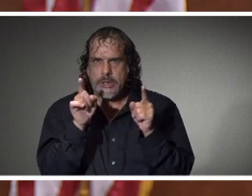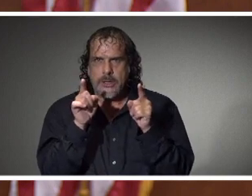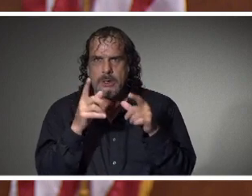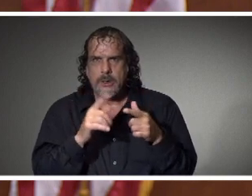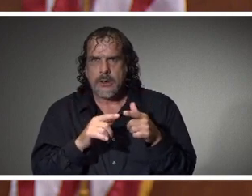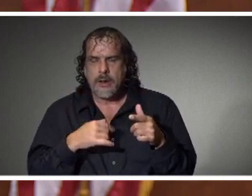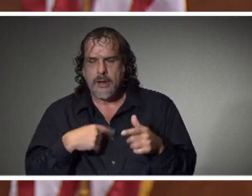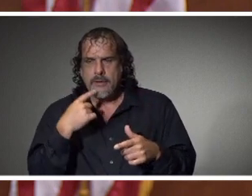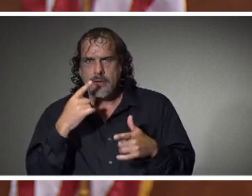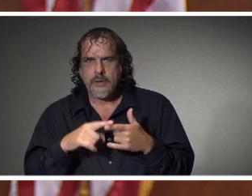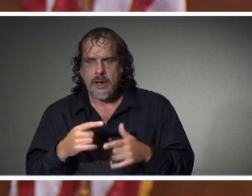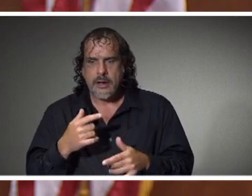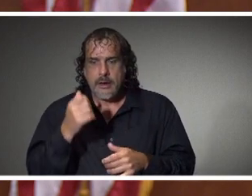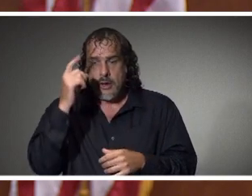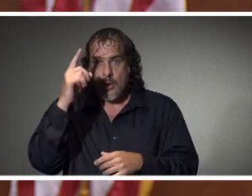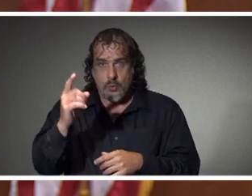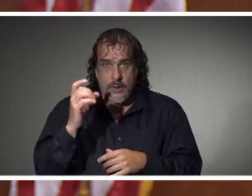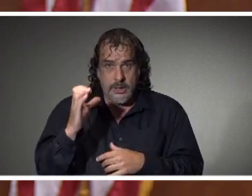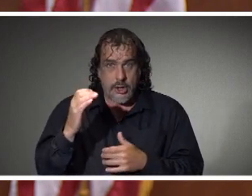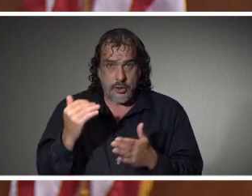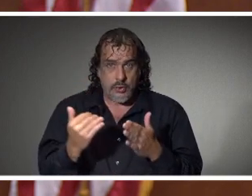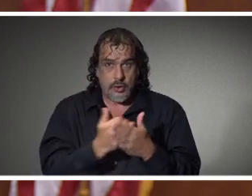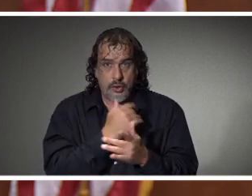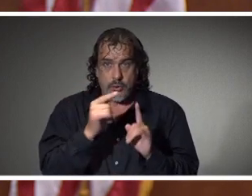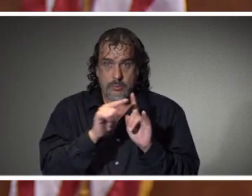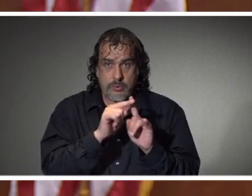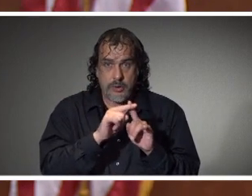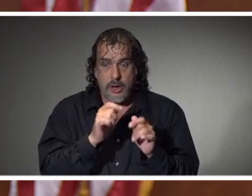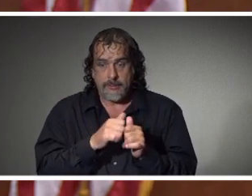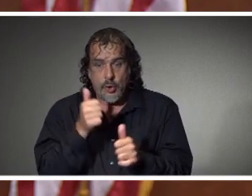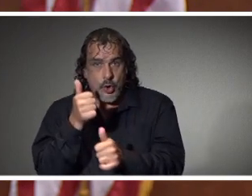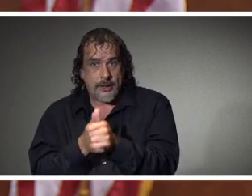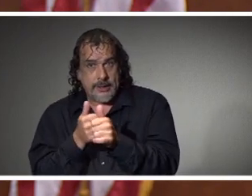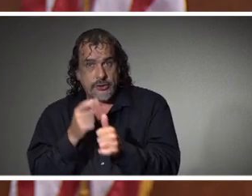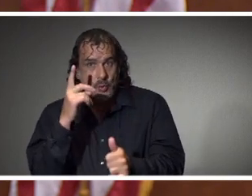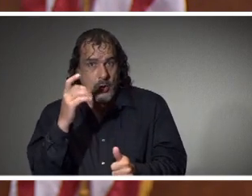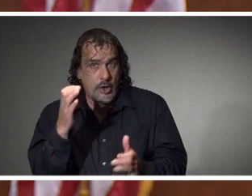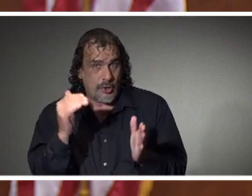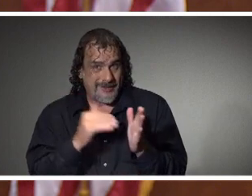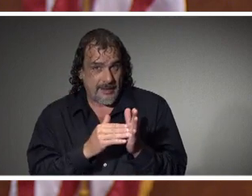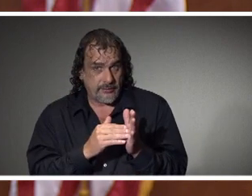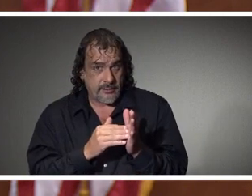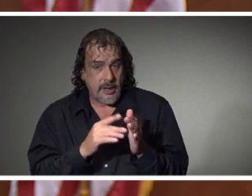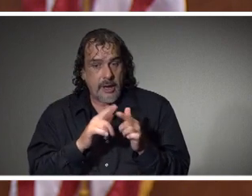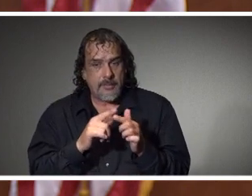saying 100 new cases per 100,000 residents, but it's